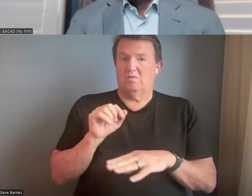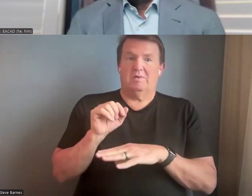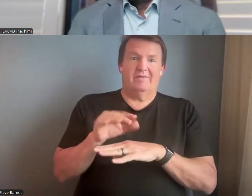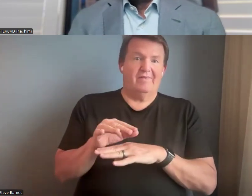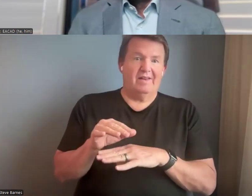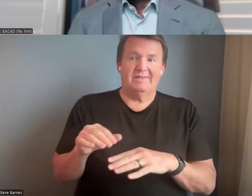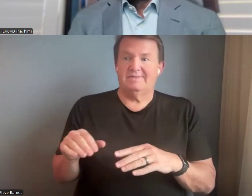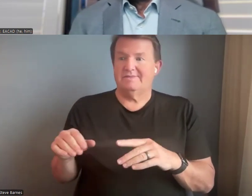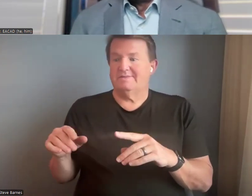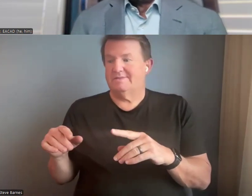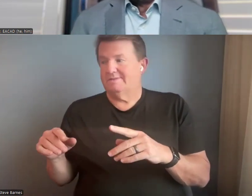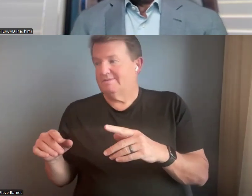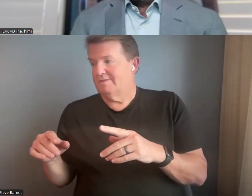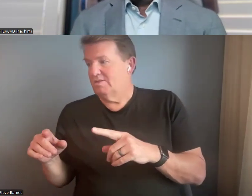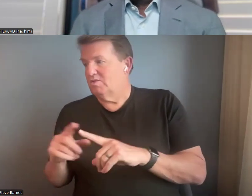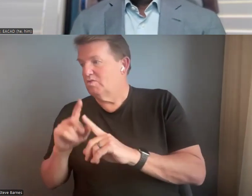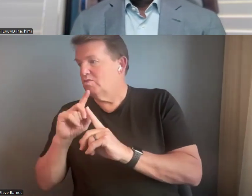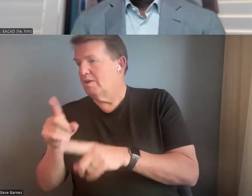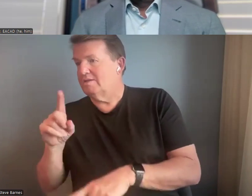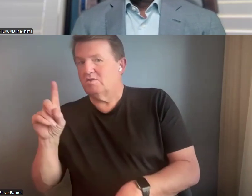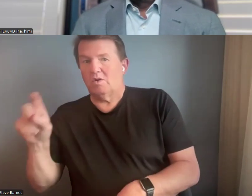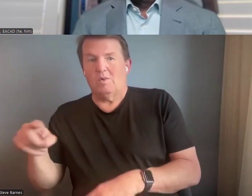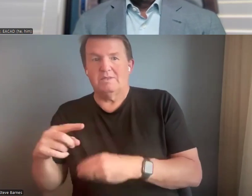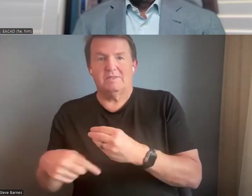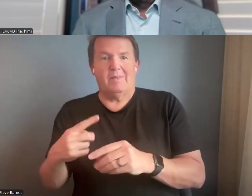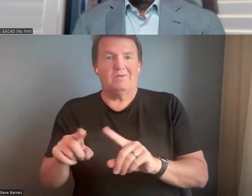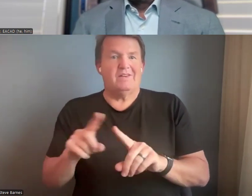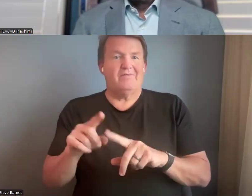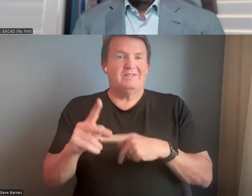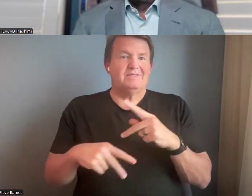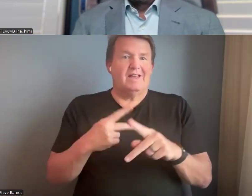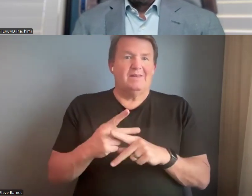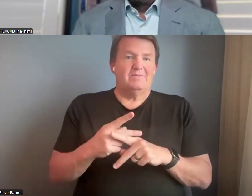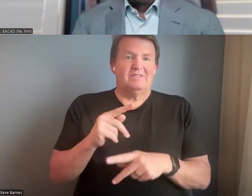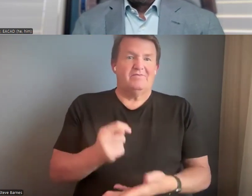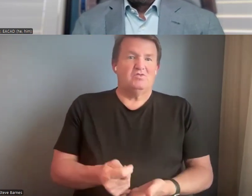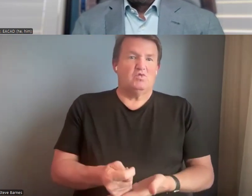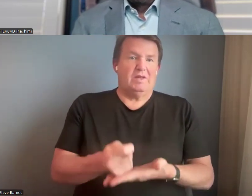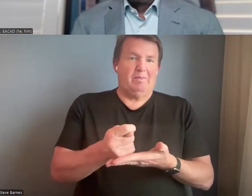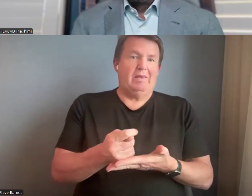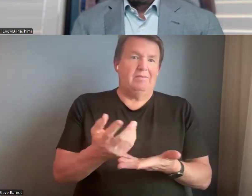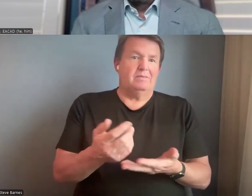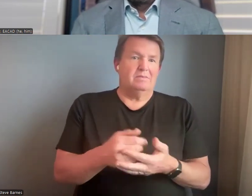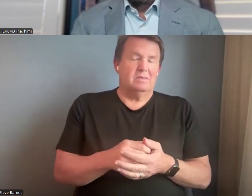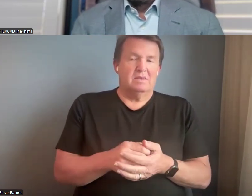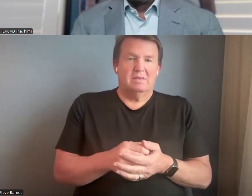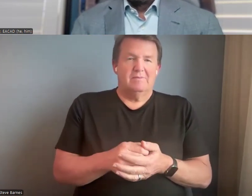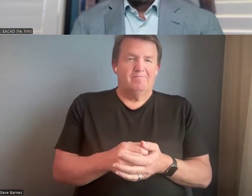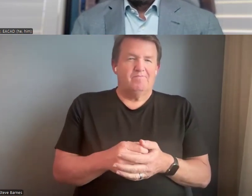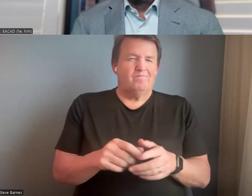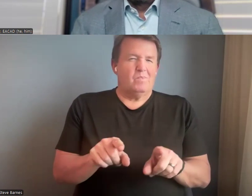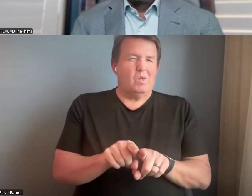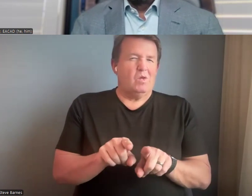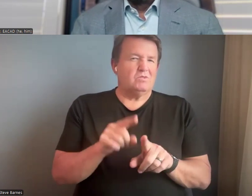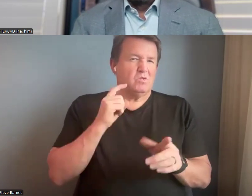to answering and fielding questions about different types of treatment, dementia, etc. Additionally, we do recognize sometimes when we